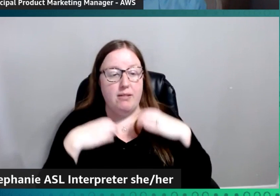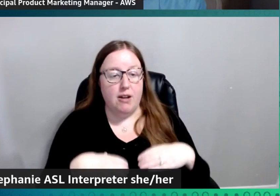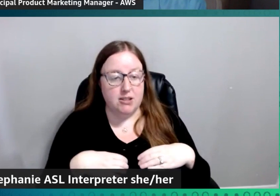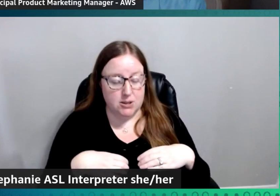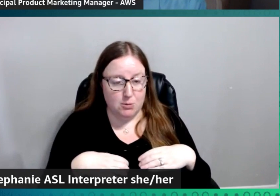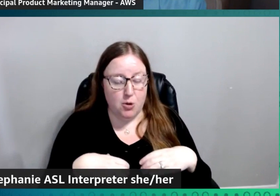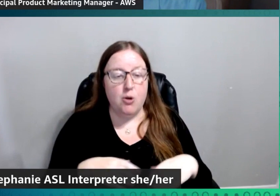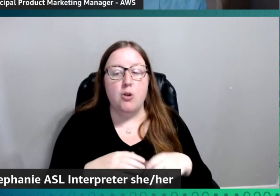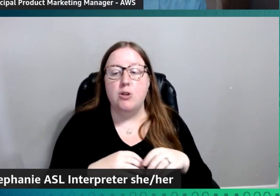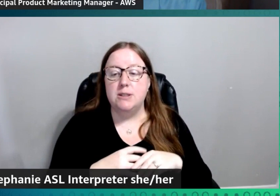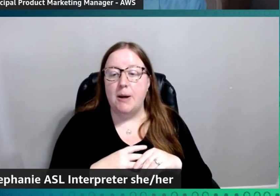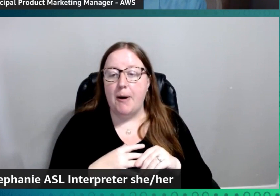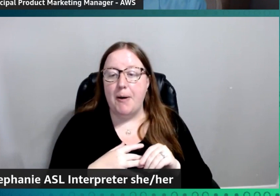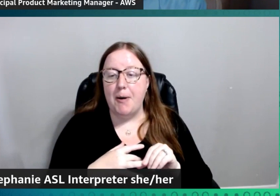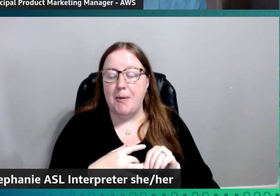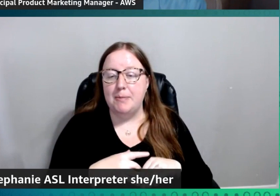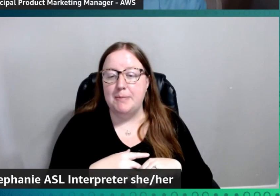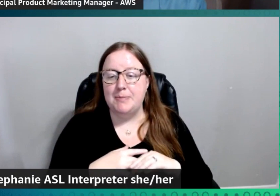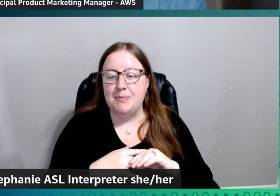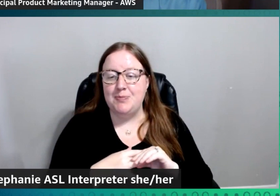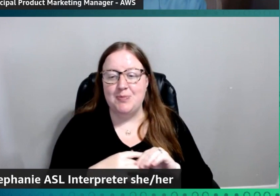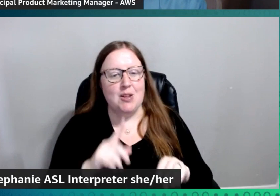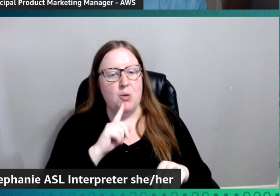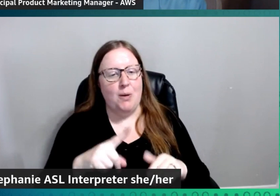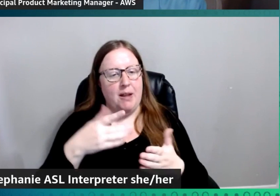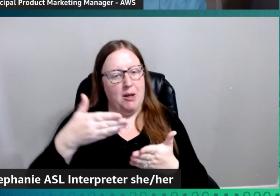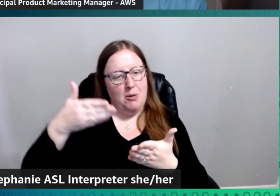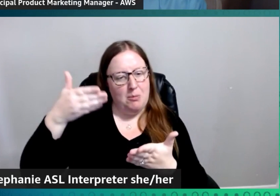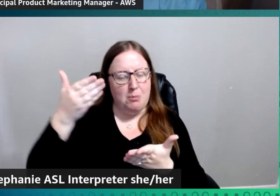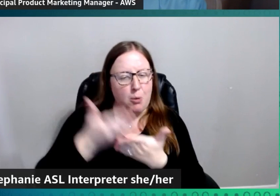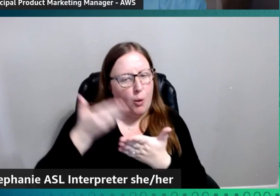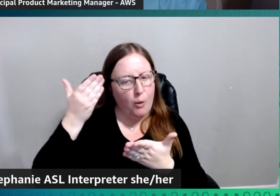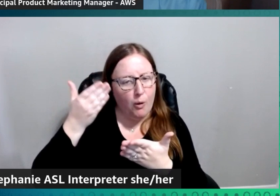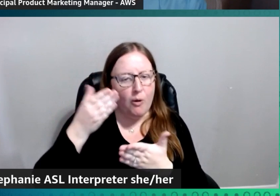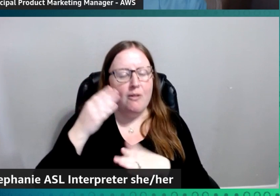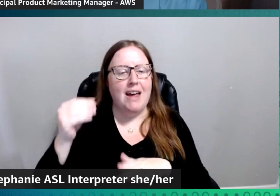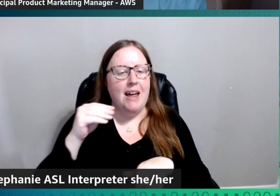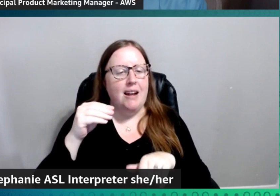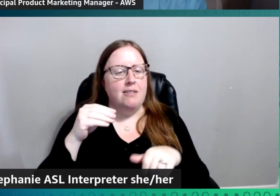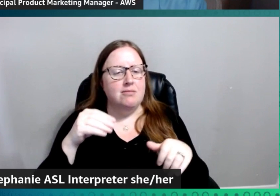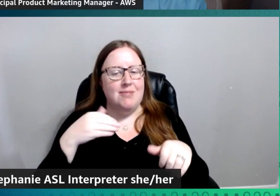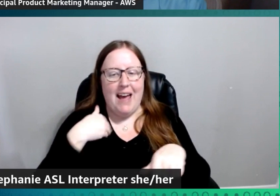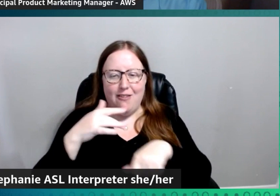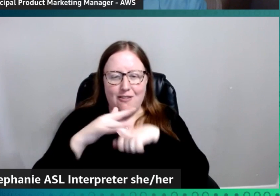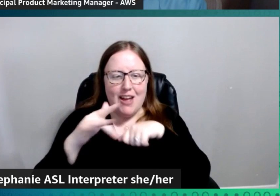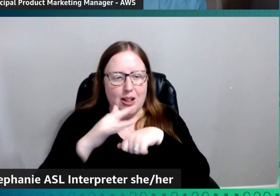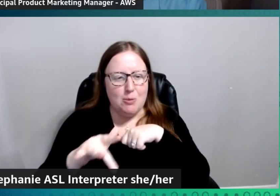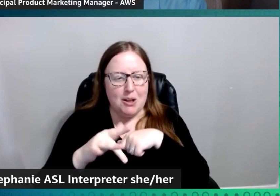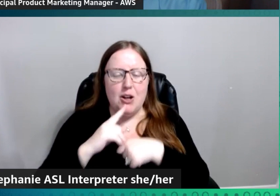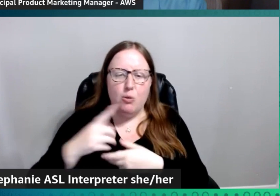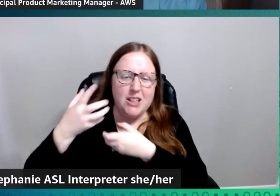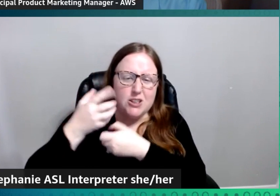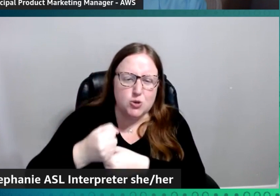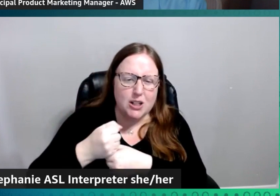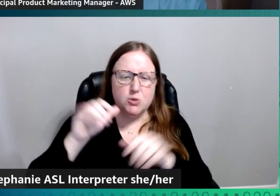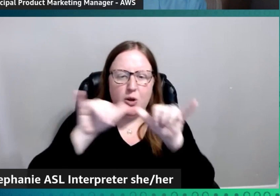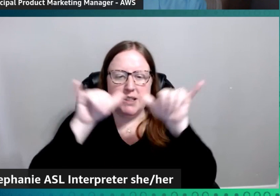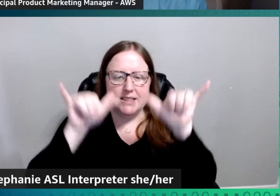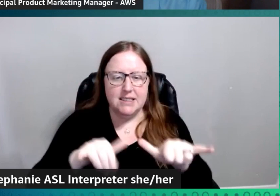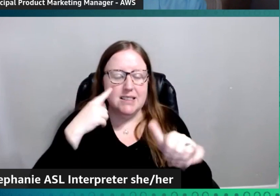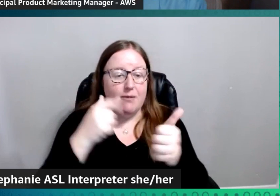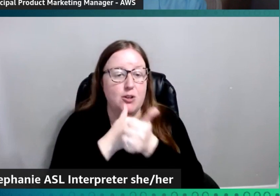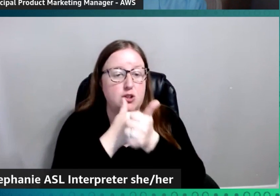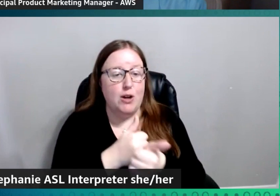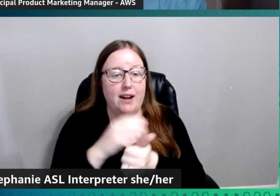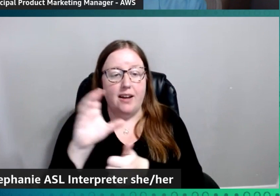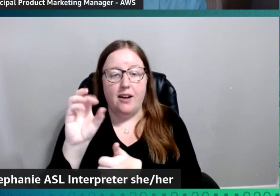to really prove and make available like a trustworthy system for tracking carbon